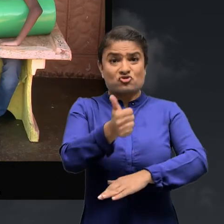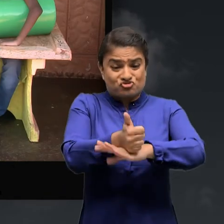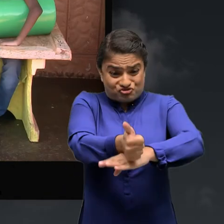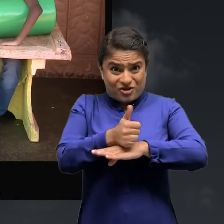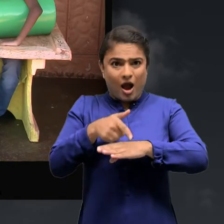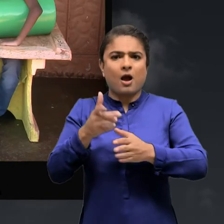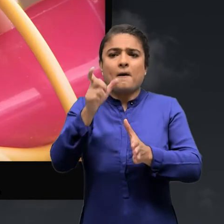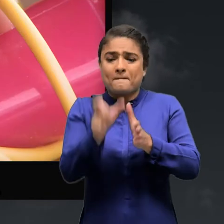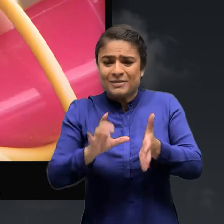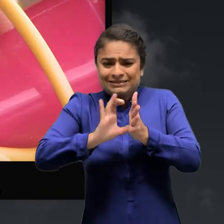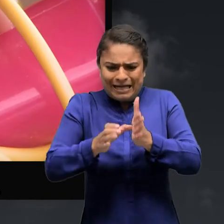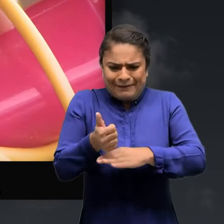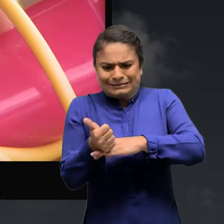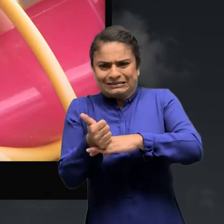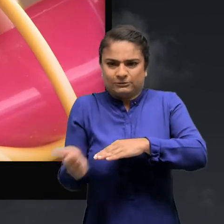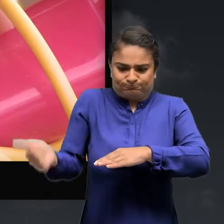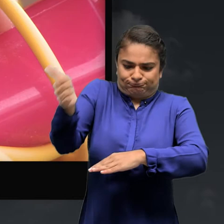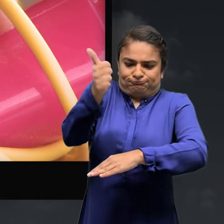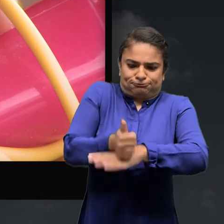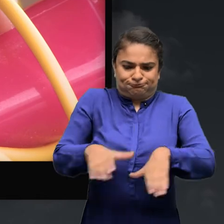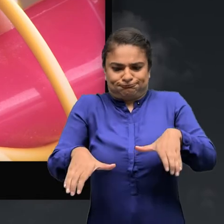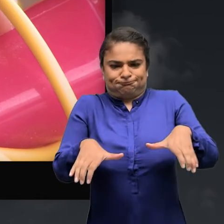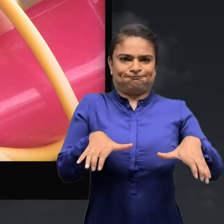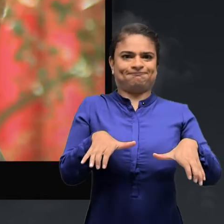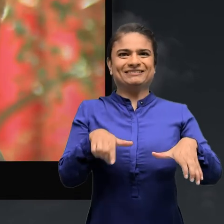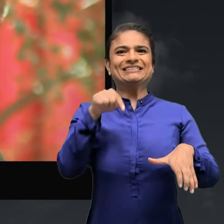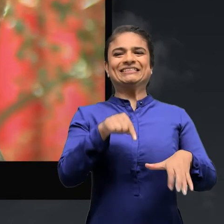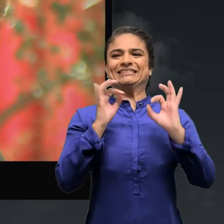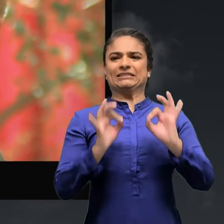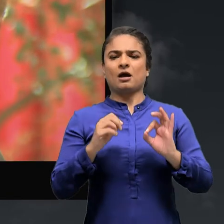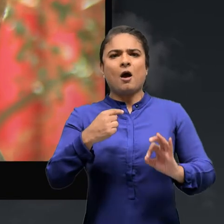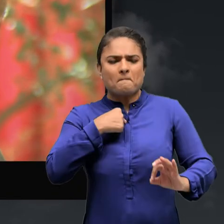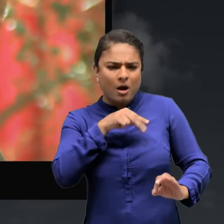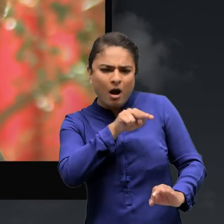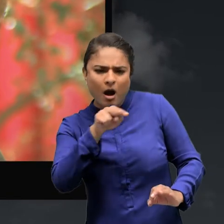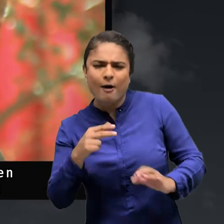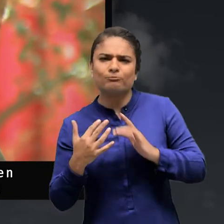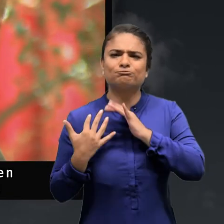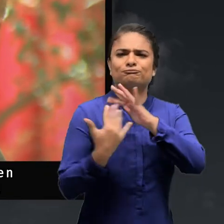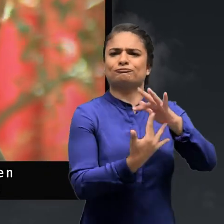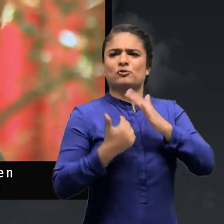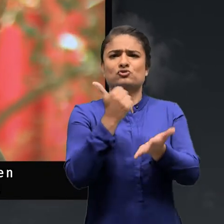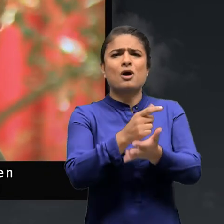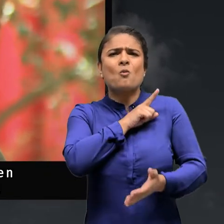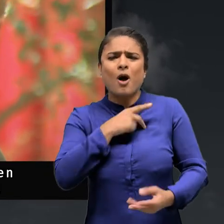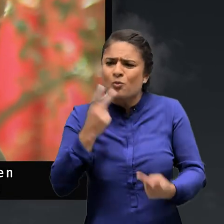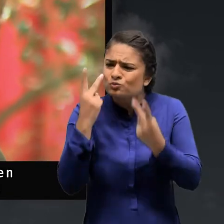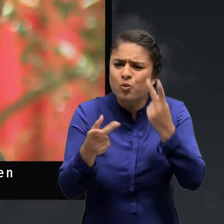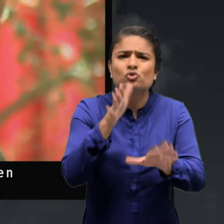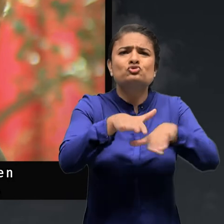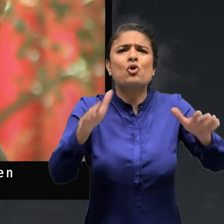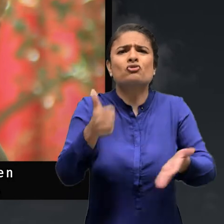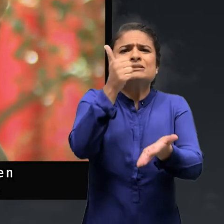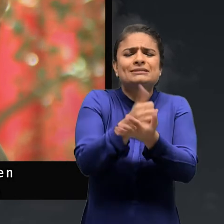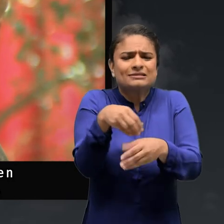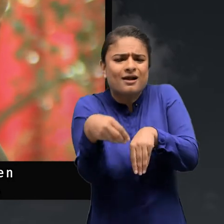special seating for disability children. I was inspired to make a chair because I was seeing the children struggling